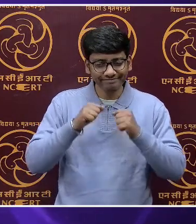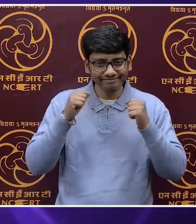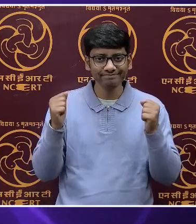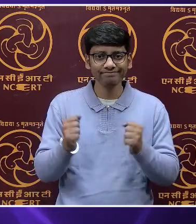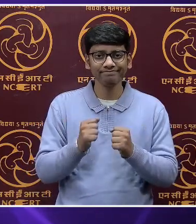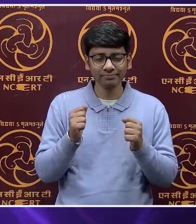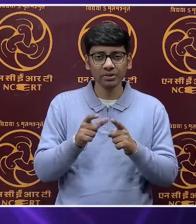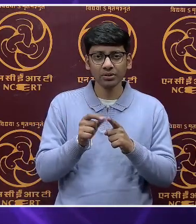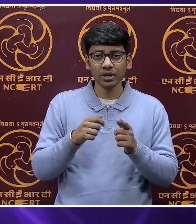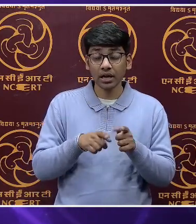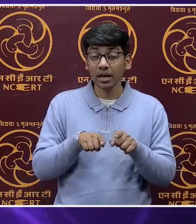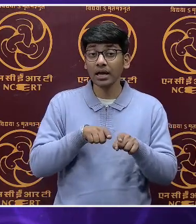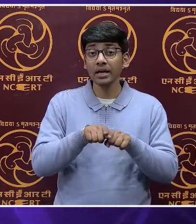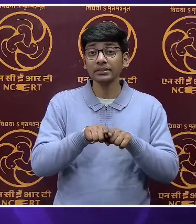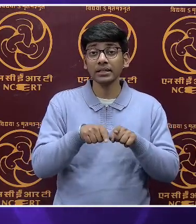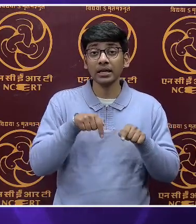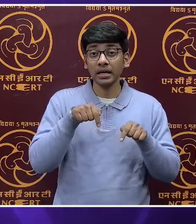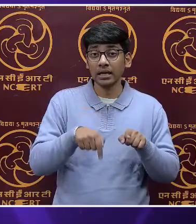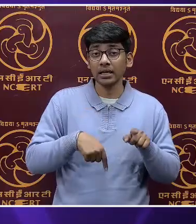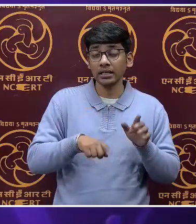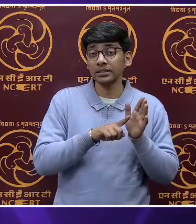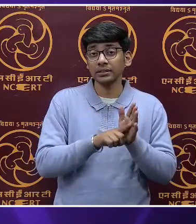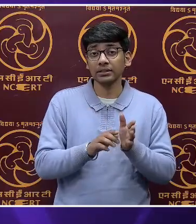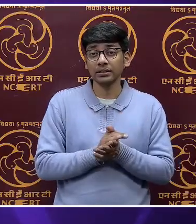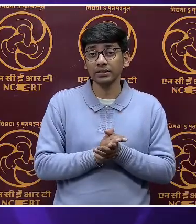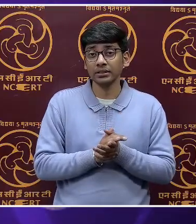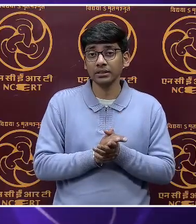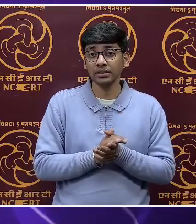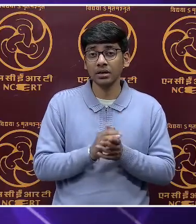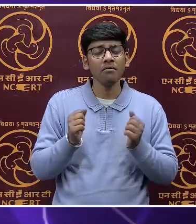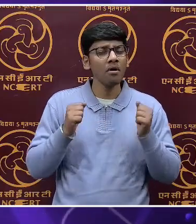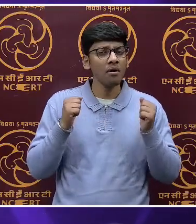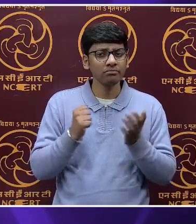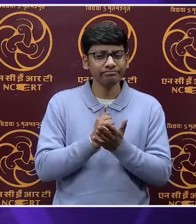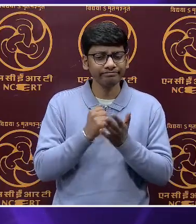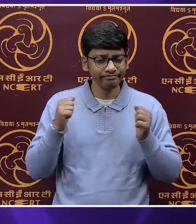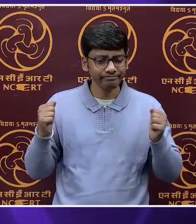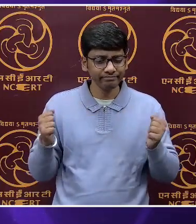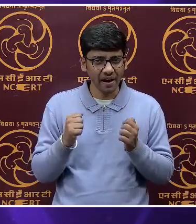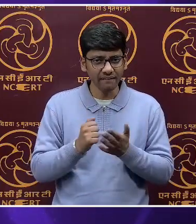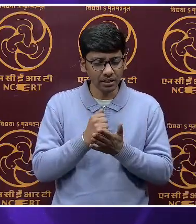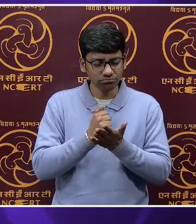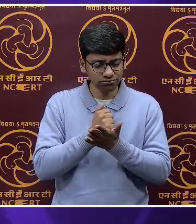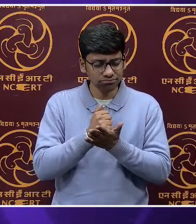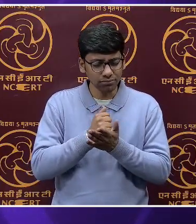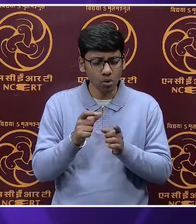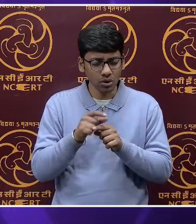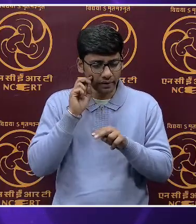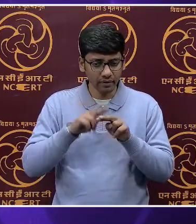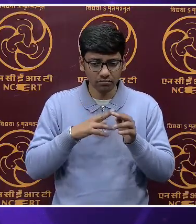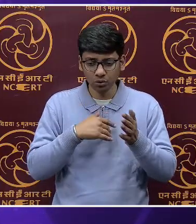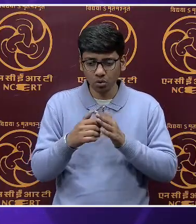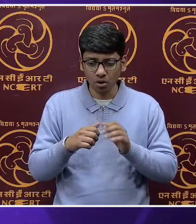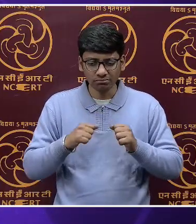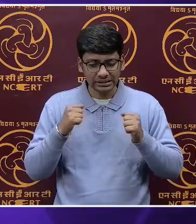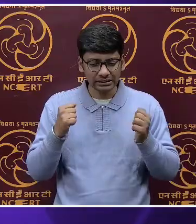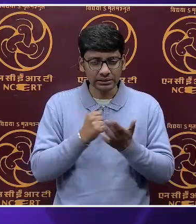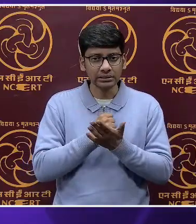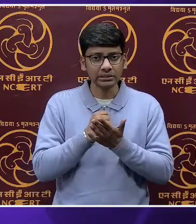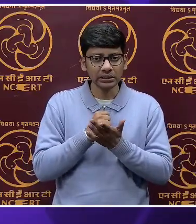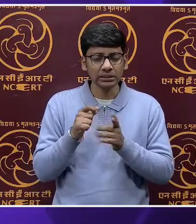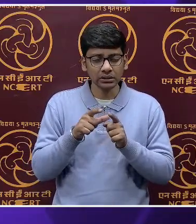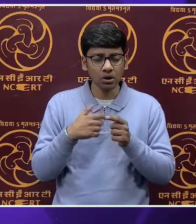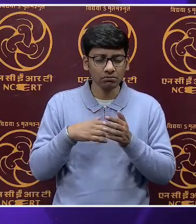to. We have examples right here in front of us. Power of hard work. We should never ever underestimate the power of hard work. I have